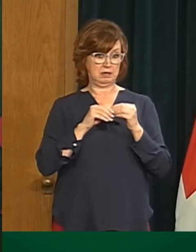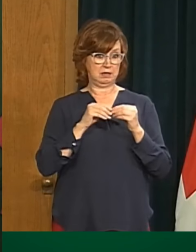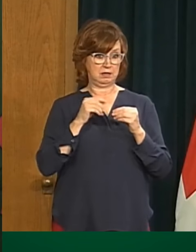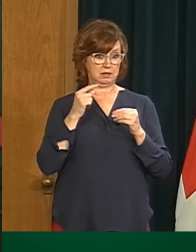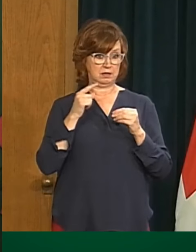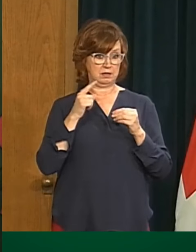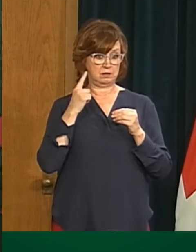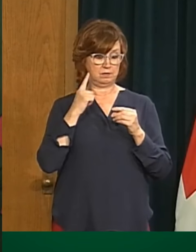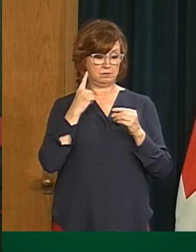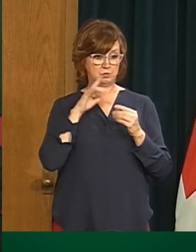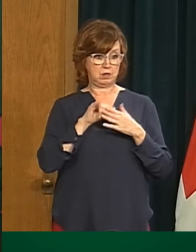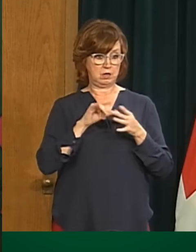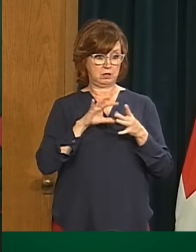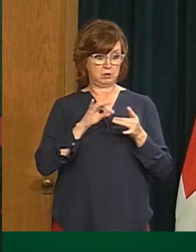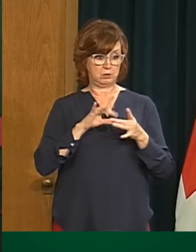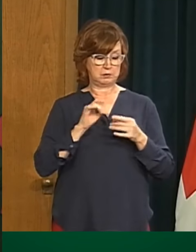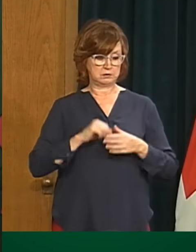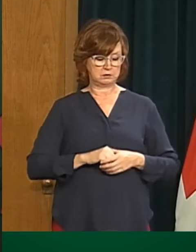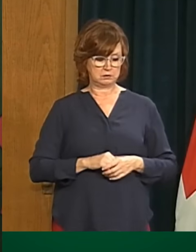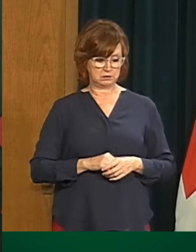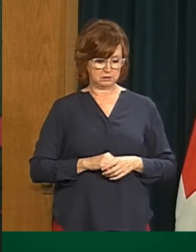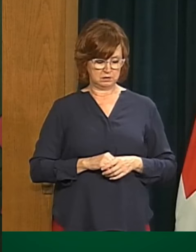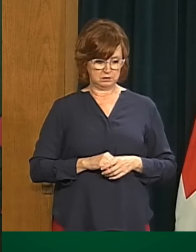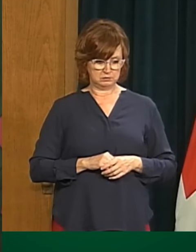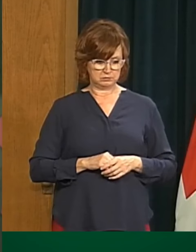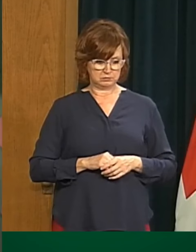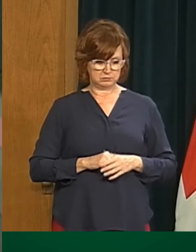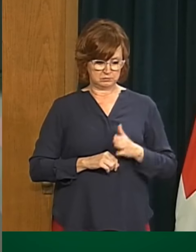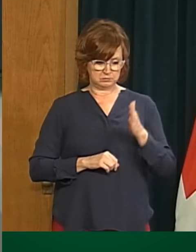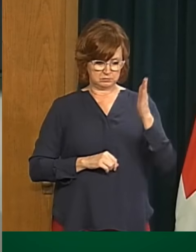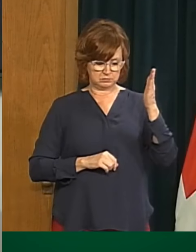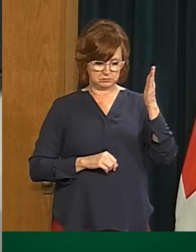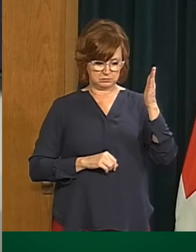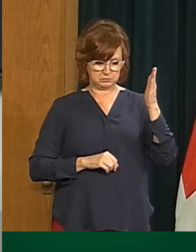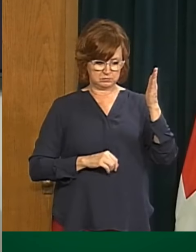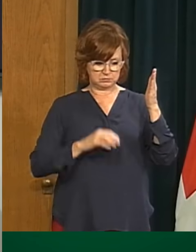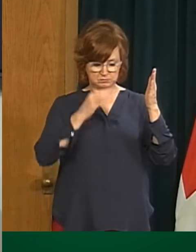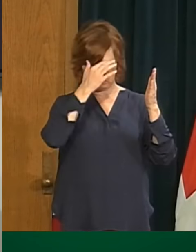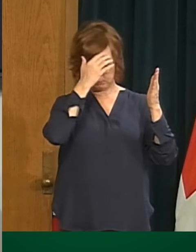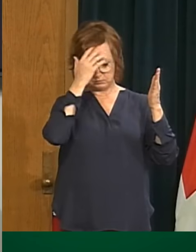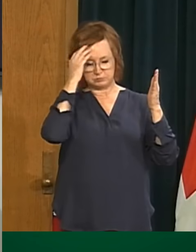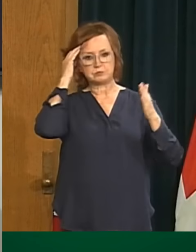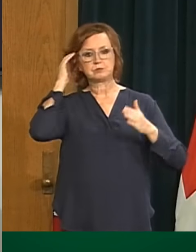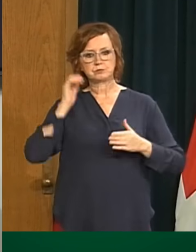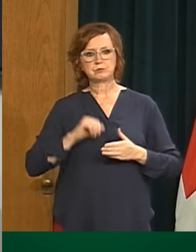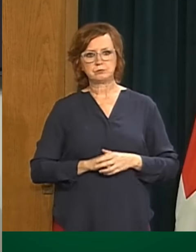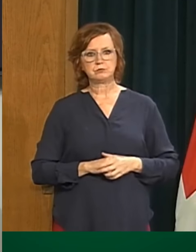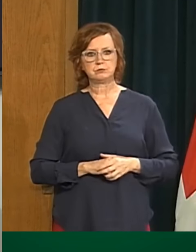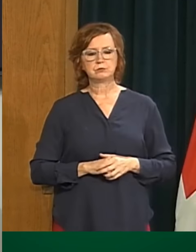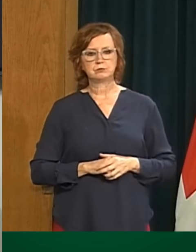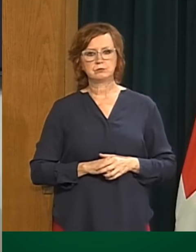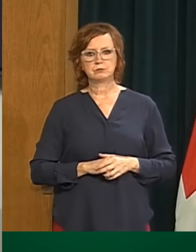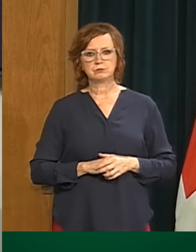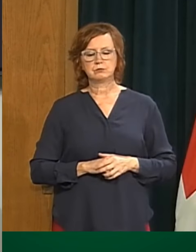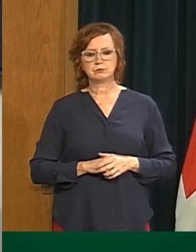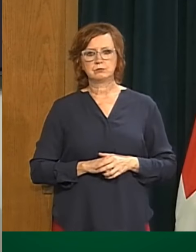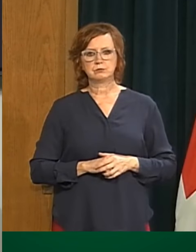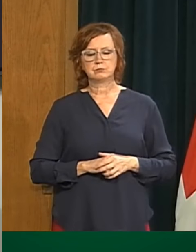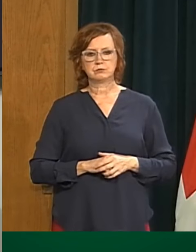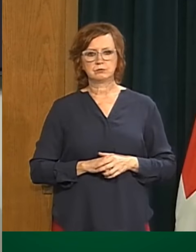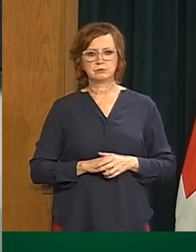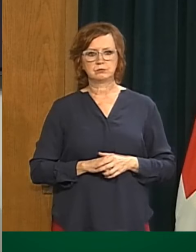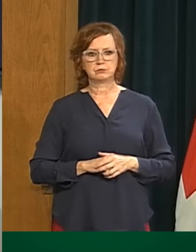at as far as PPE and your thoughts on other providers? Sure. So just to follow on Minister's